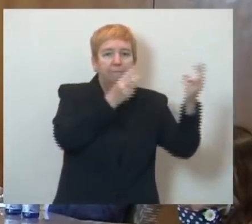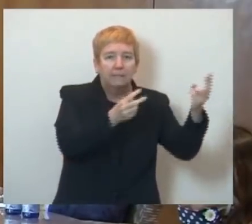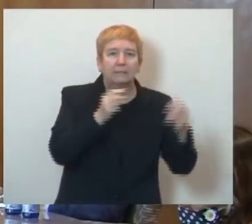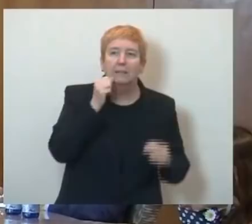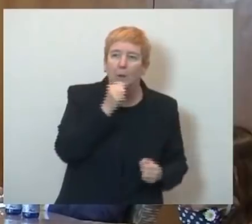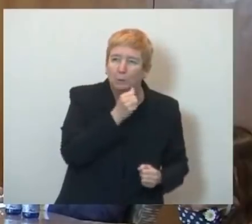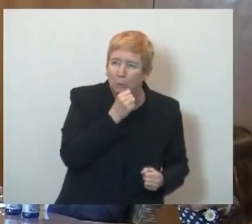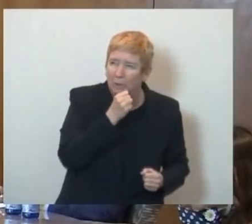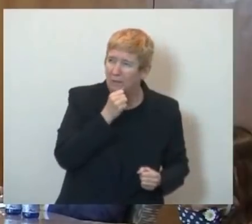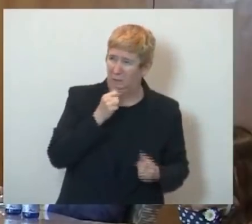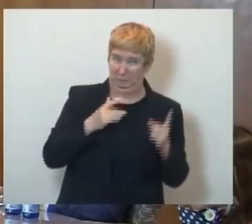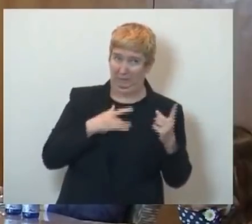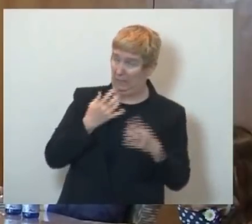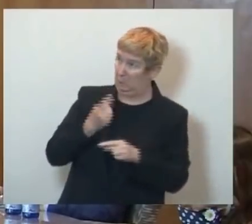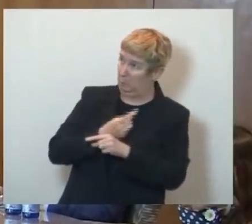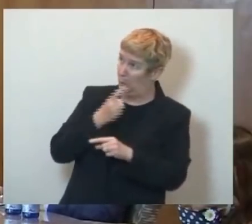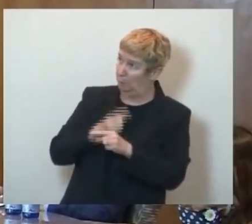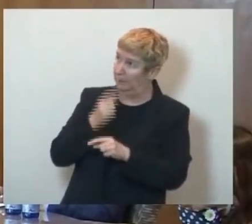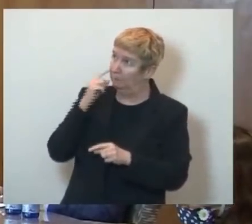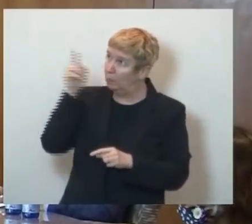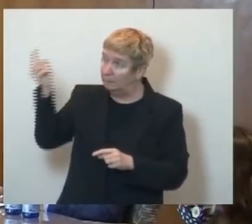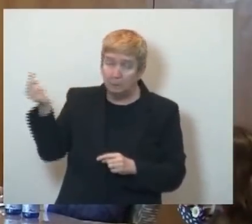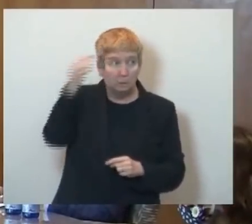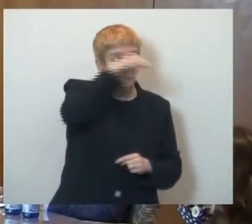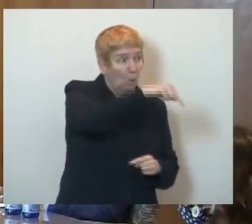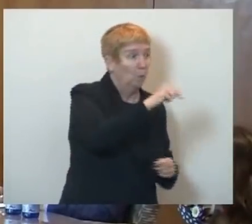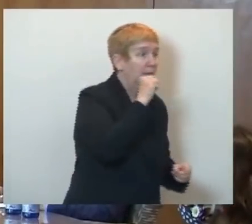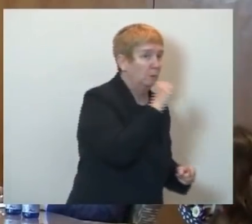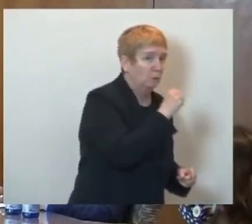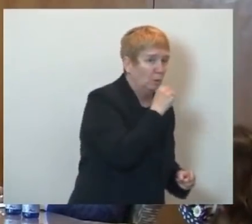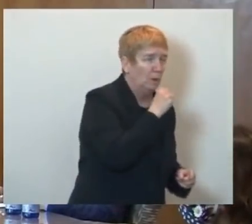the situation, if you'd like to see him here in New Mexico